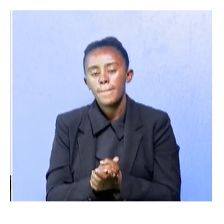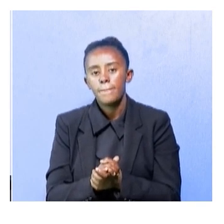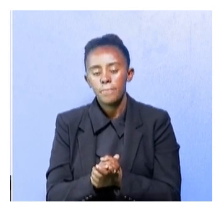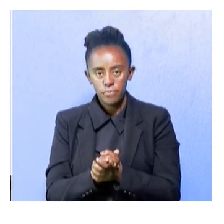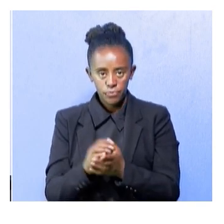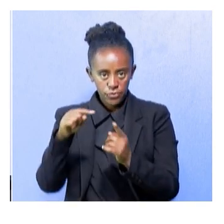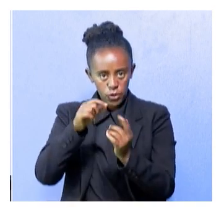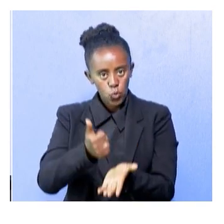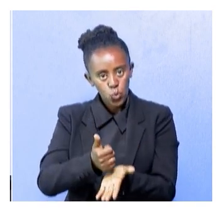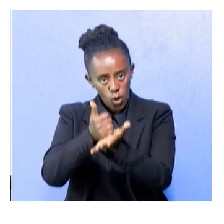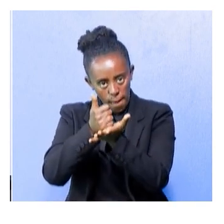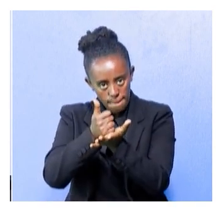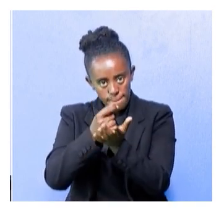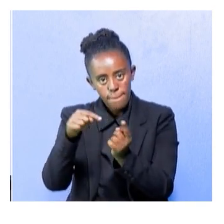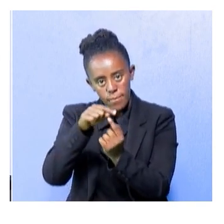to help